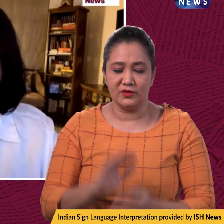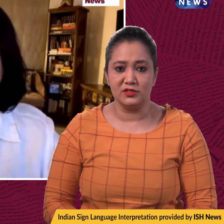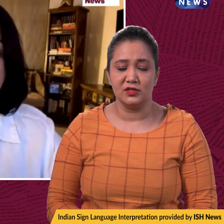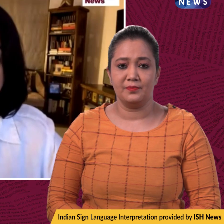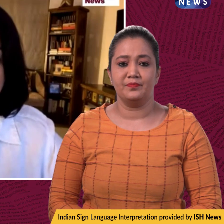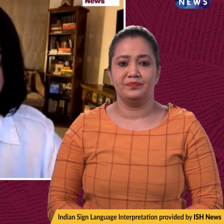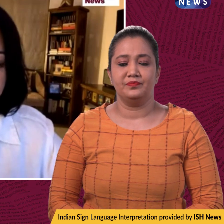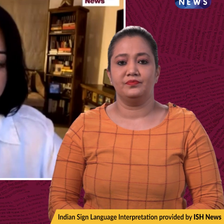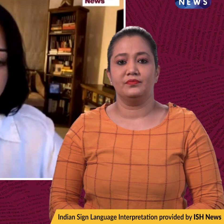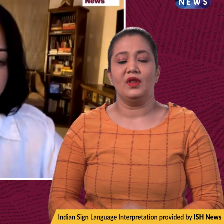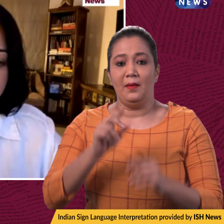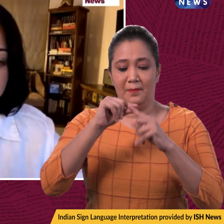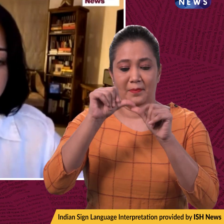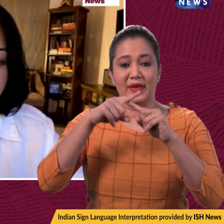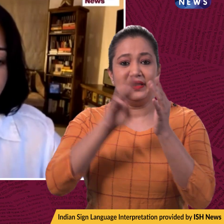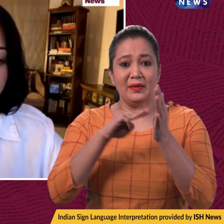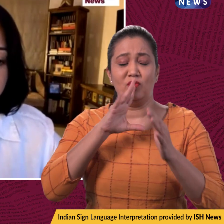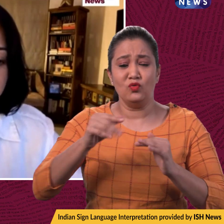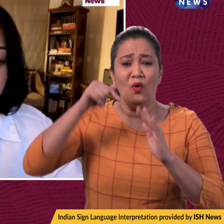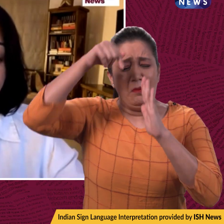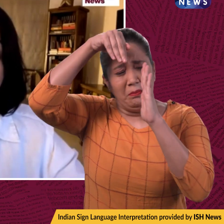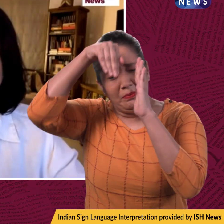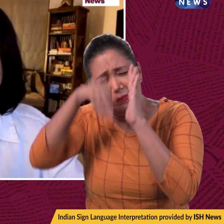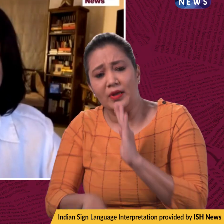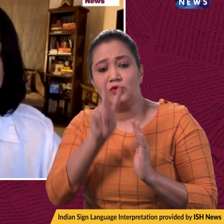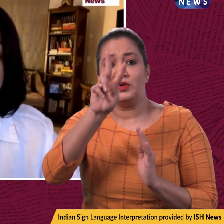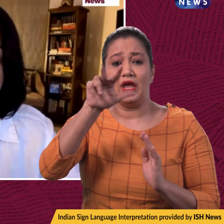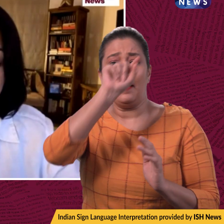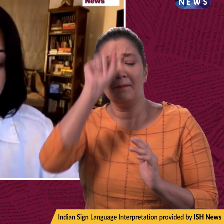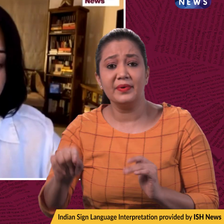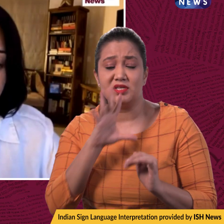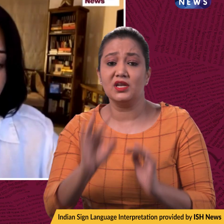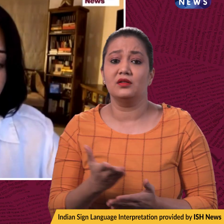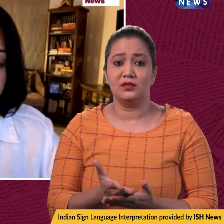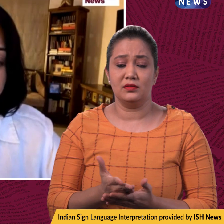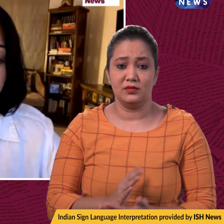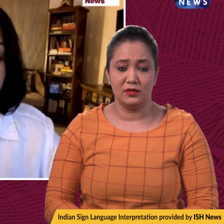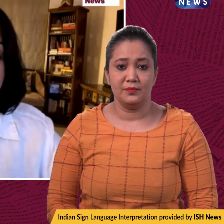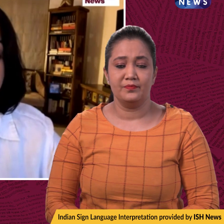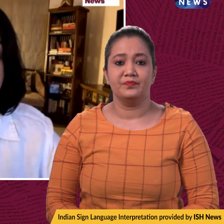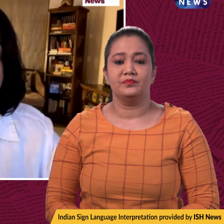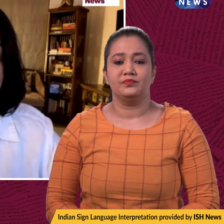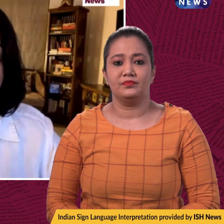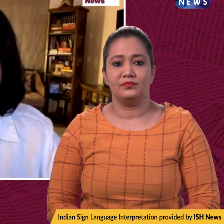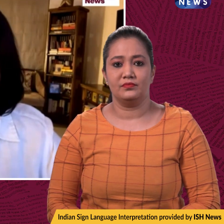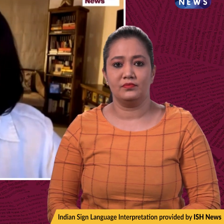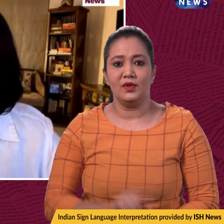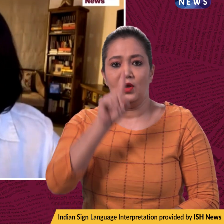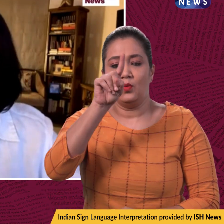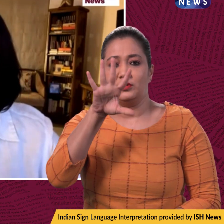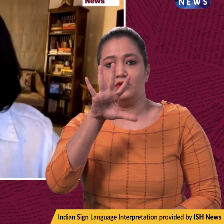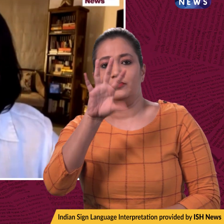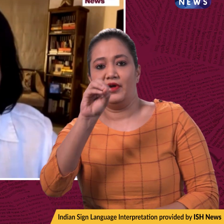hit the bottom circuit today. Paytm stock fell as much as 28% from its issue price. I had an intraday low